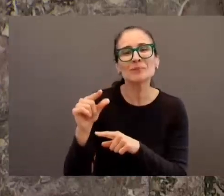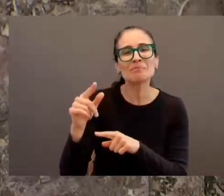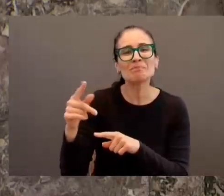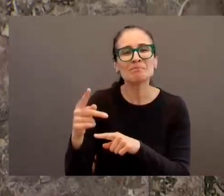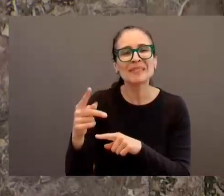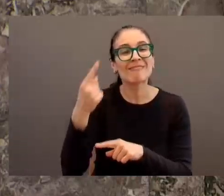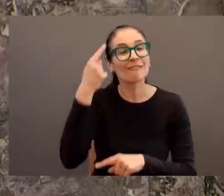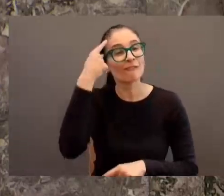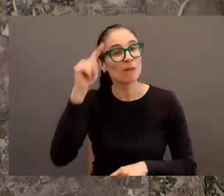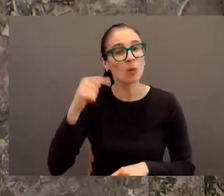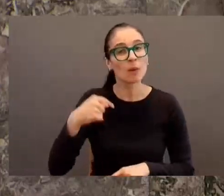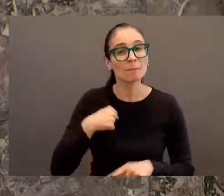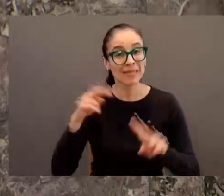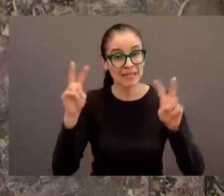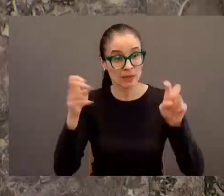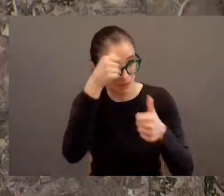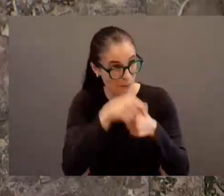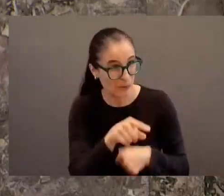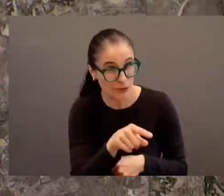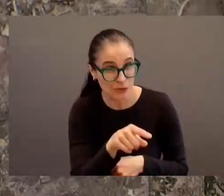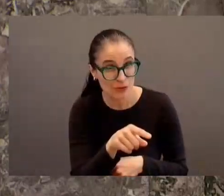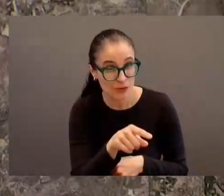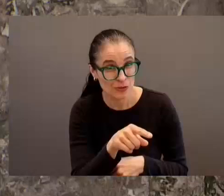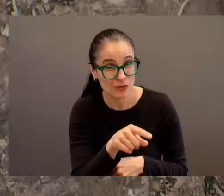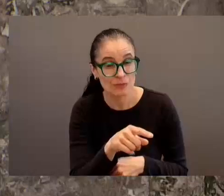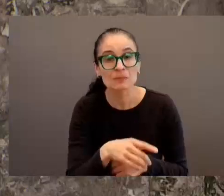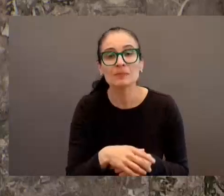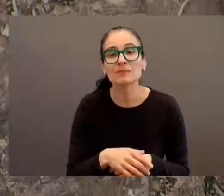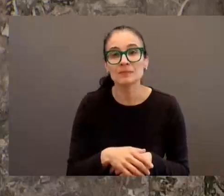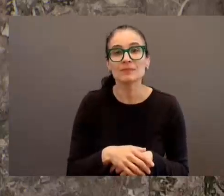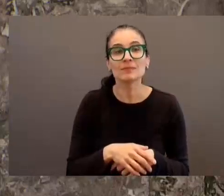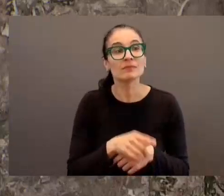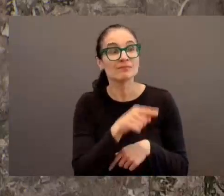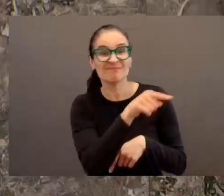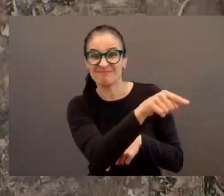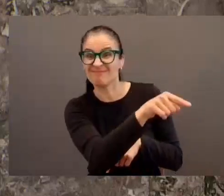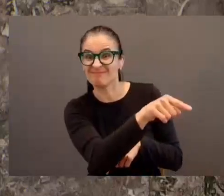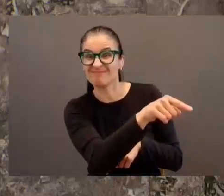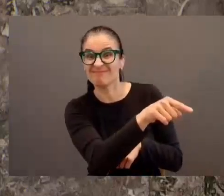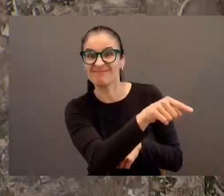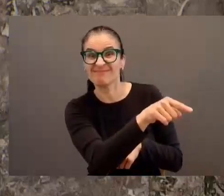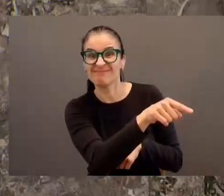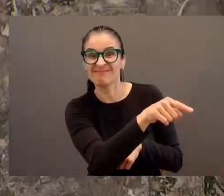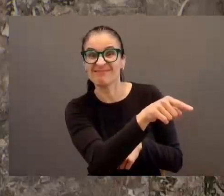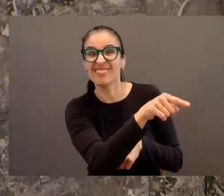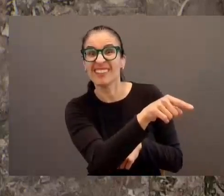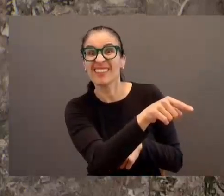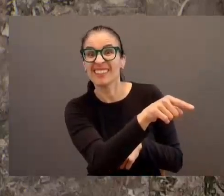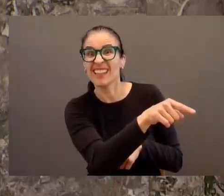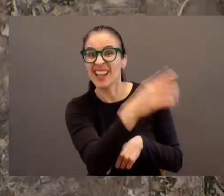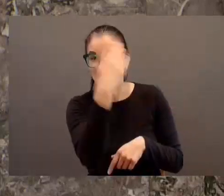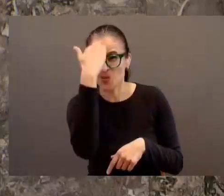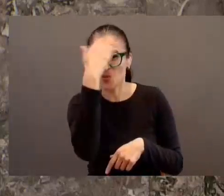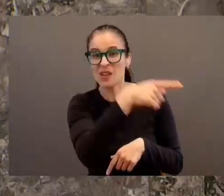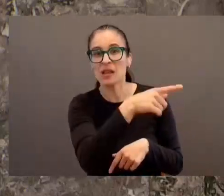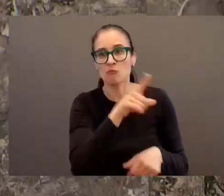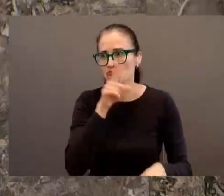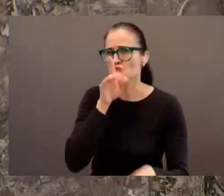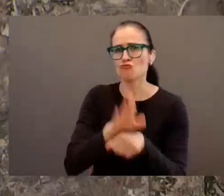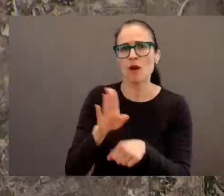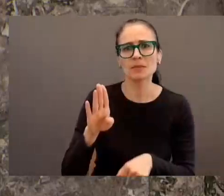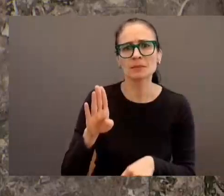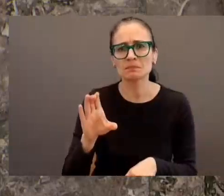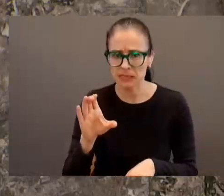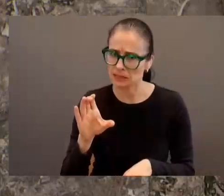Mr. Speaker, when the opposition leader sat on this side of the House, he made a promise to British Columbians that they would have a